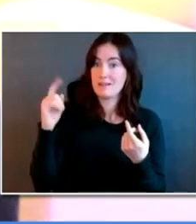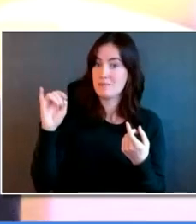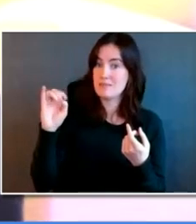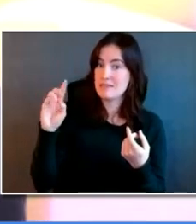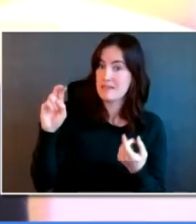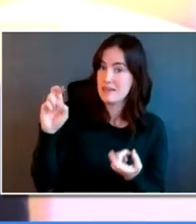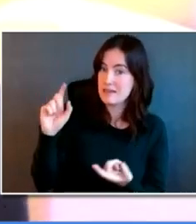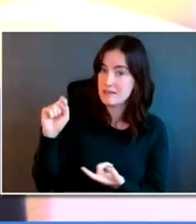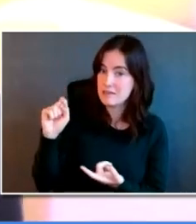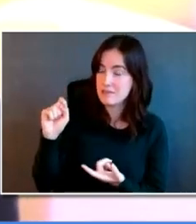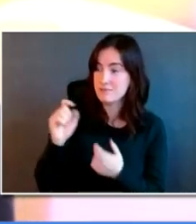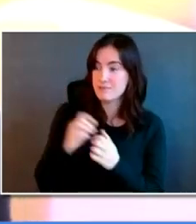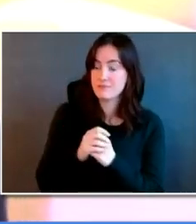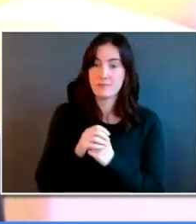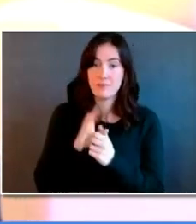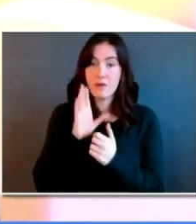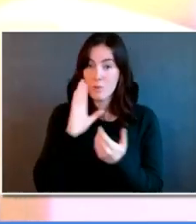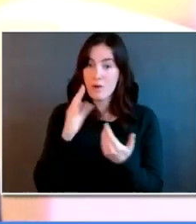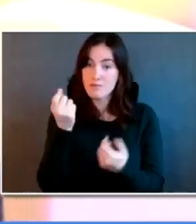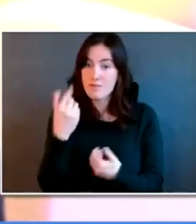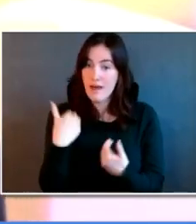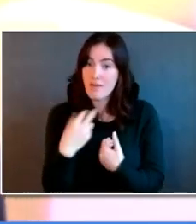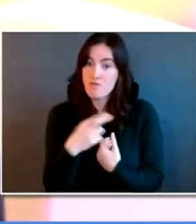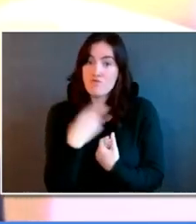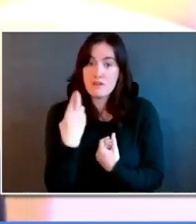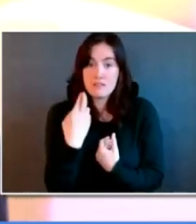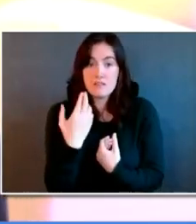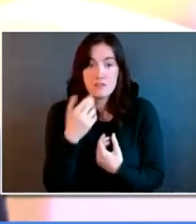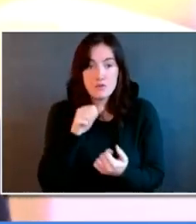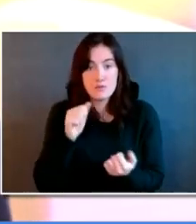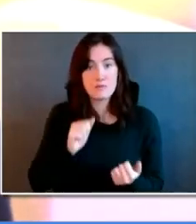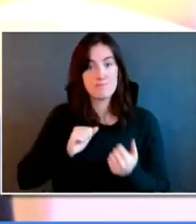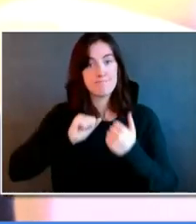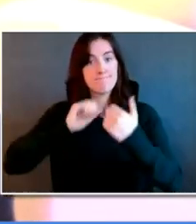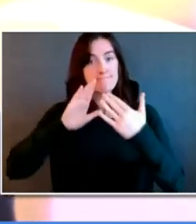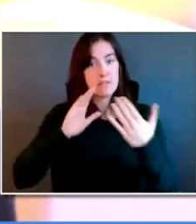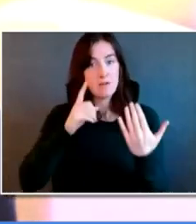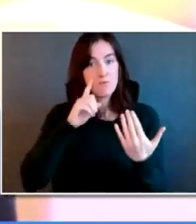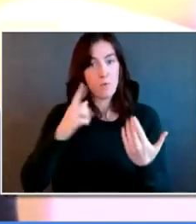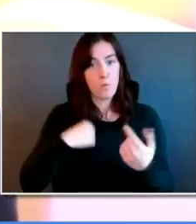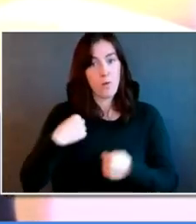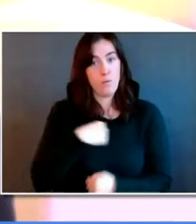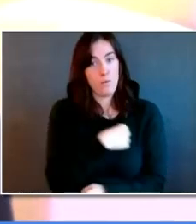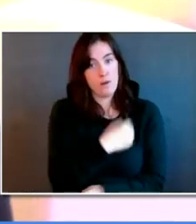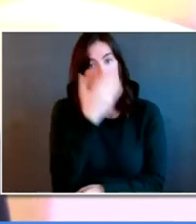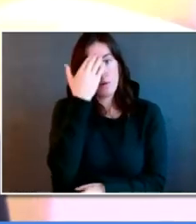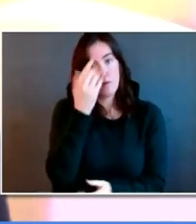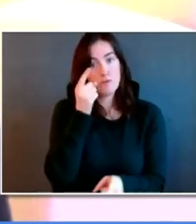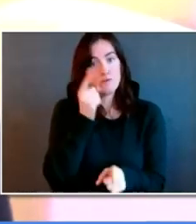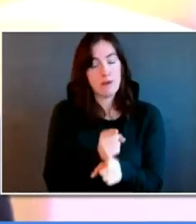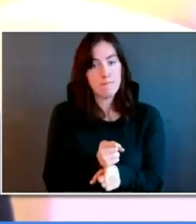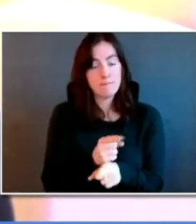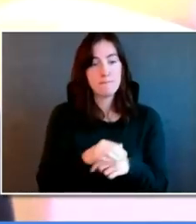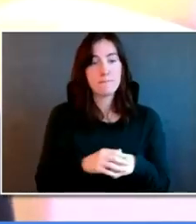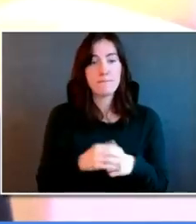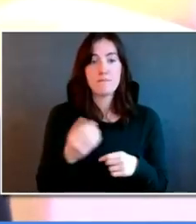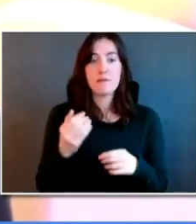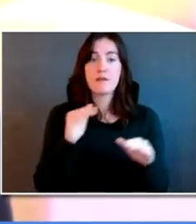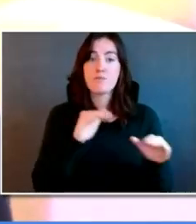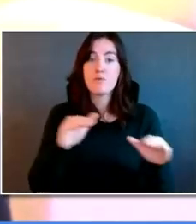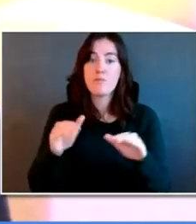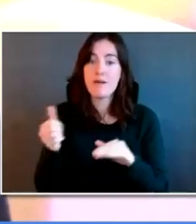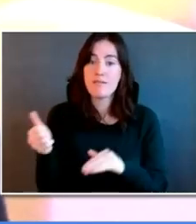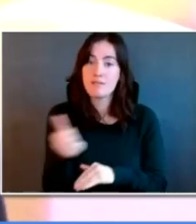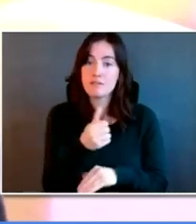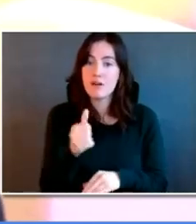to stand up for what we know to be just, and yet let us remind ourselves that courage is not acting